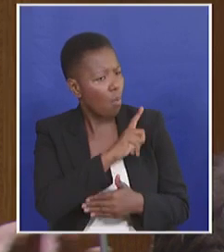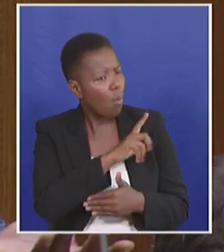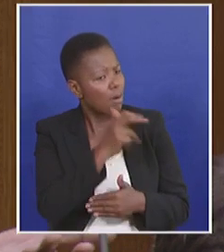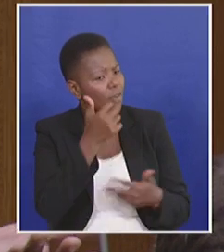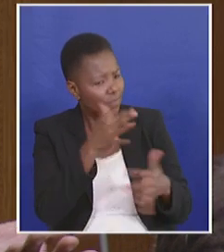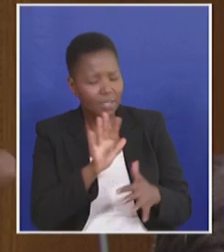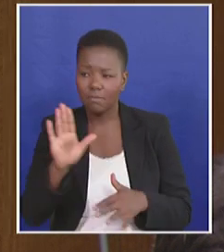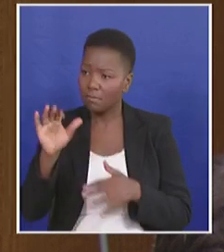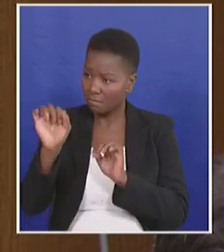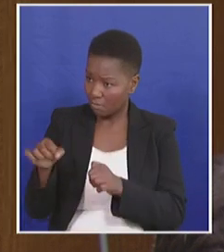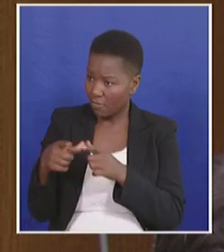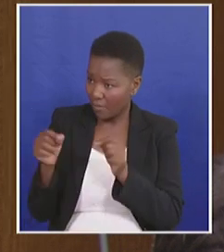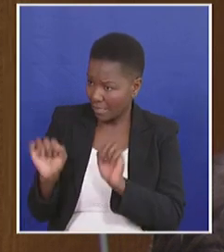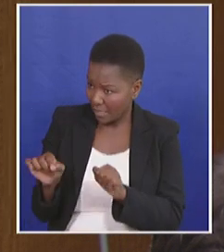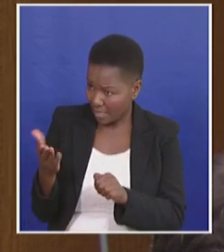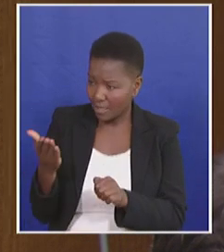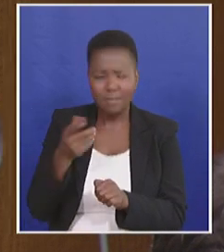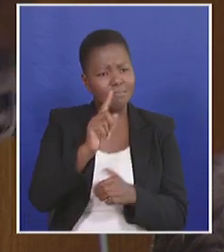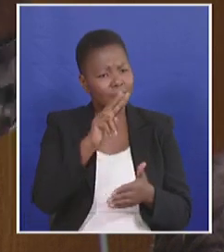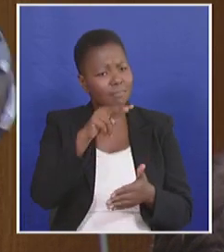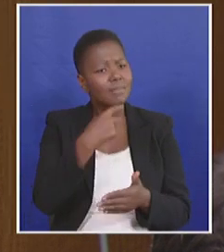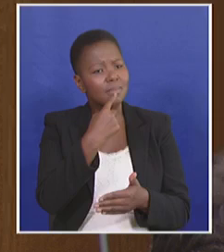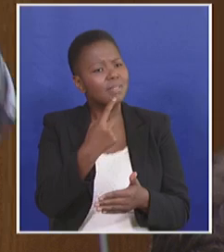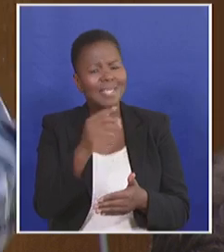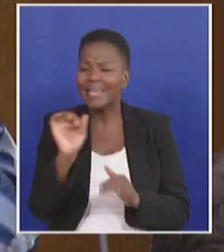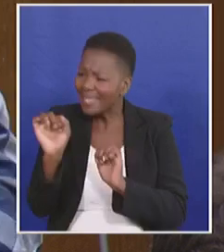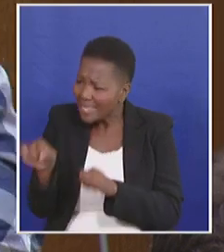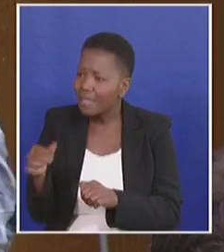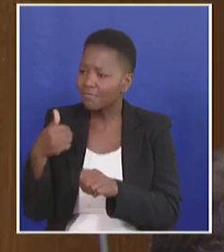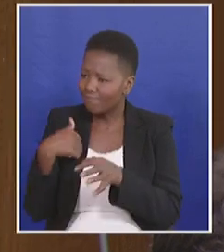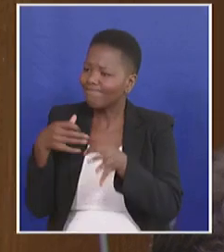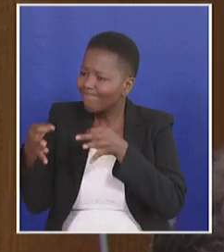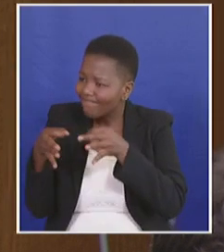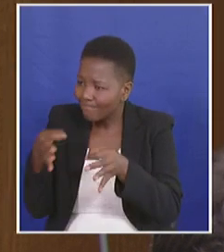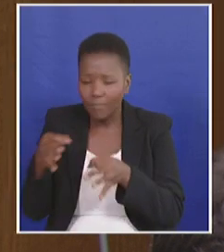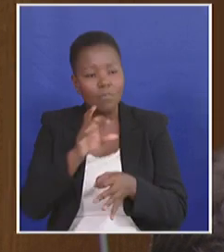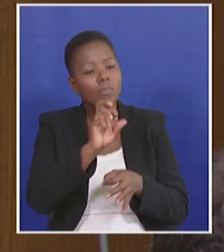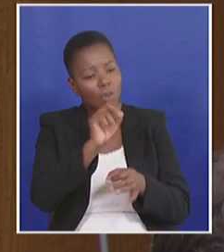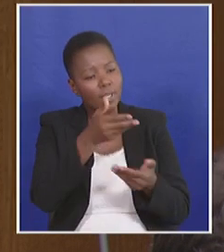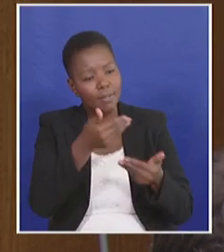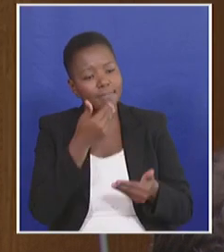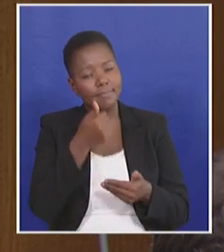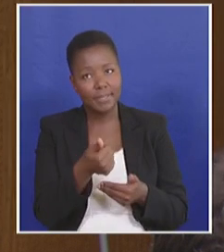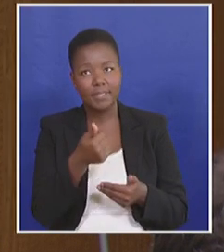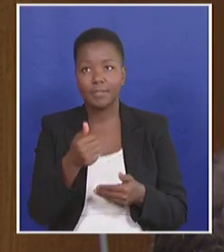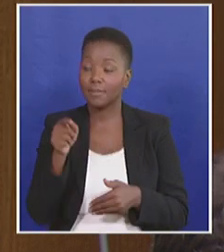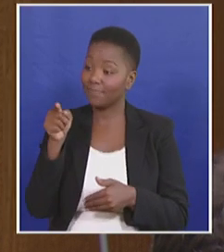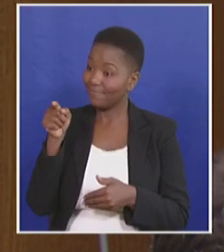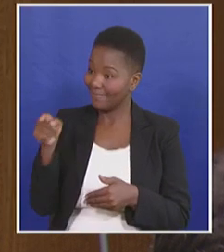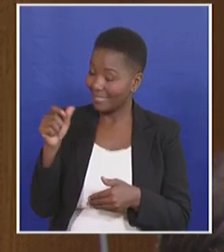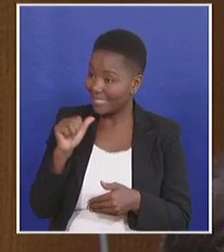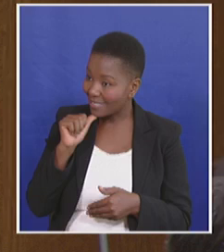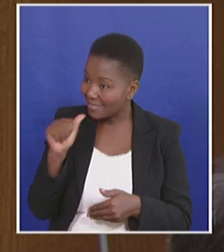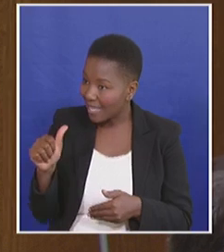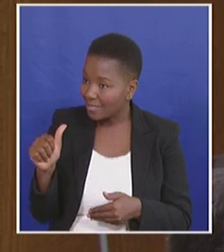can you allow me to? I want you to raise your point of order. Yes, but I must give you Give me a background point of information. order, sir. He says